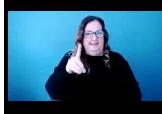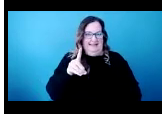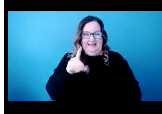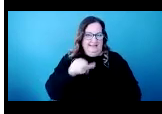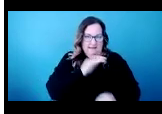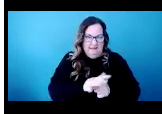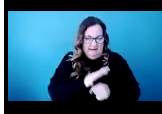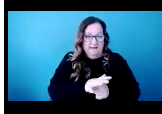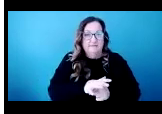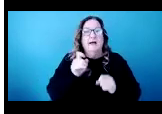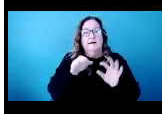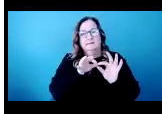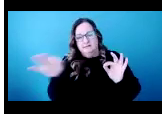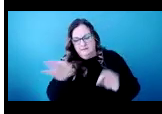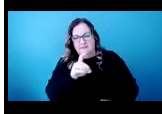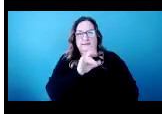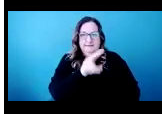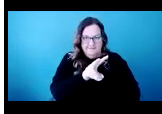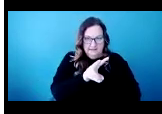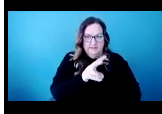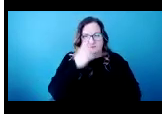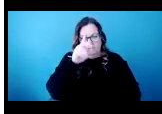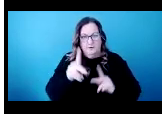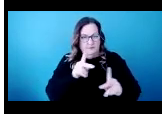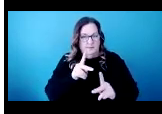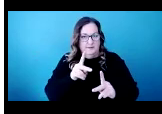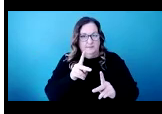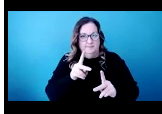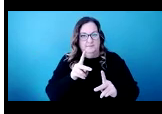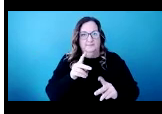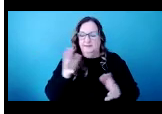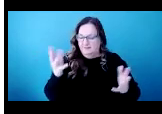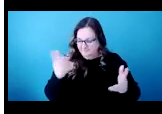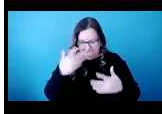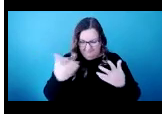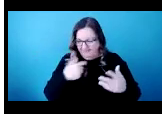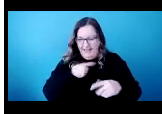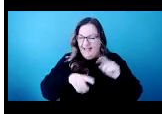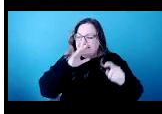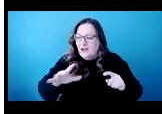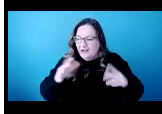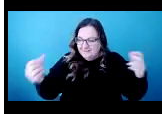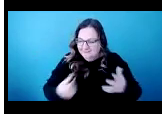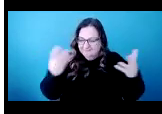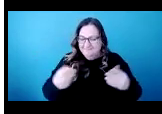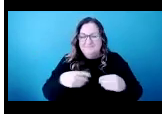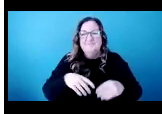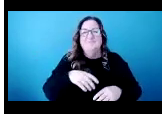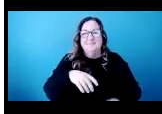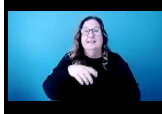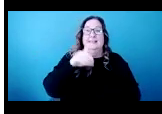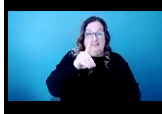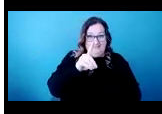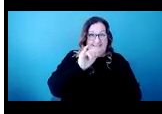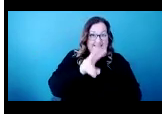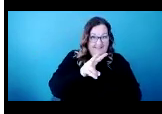might want to say Division for People, I can't even say it. The Division